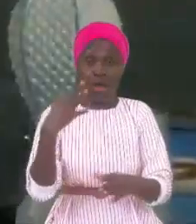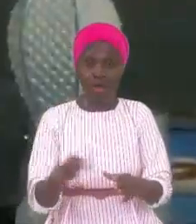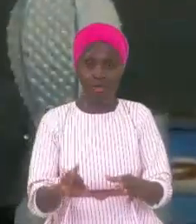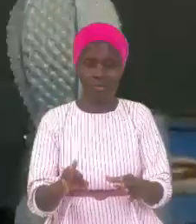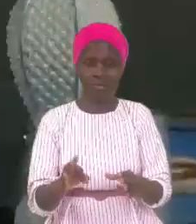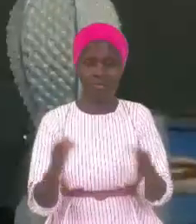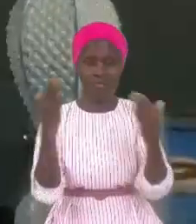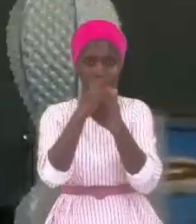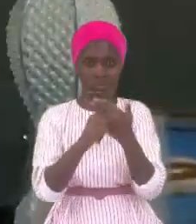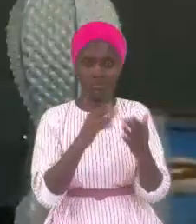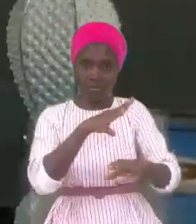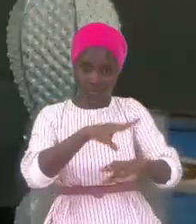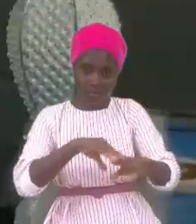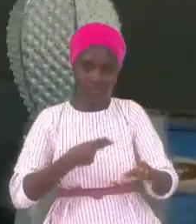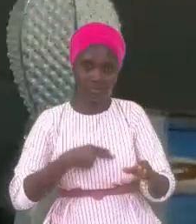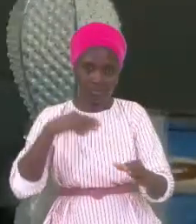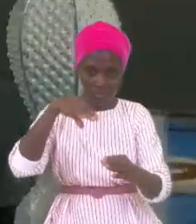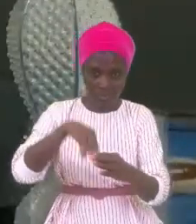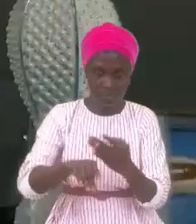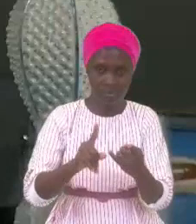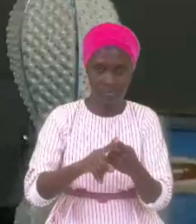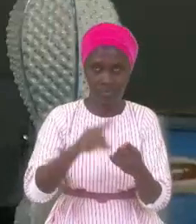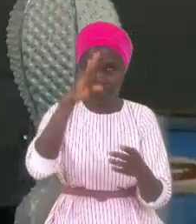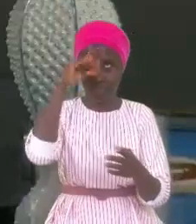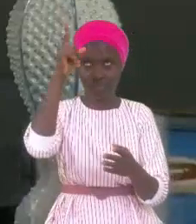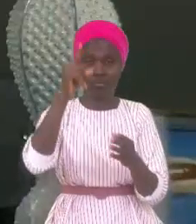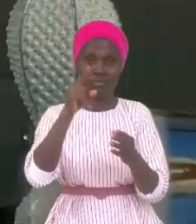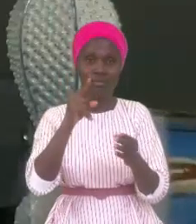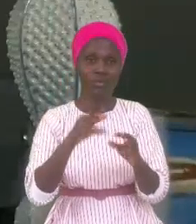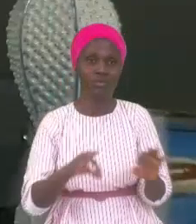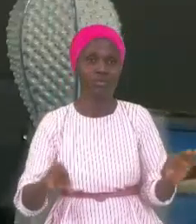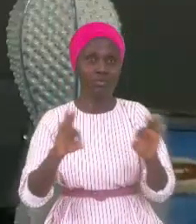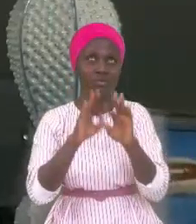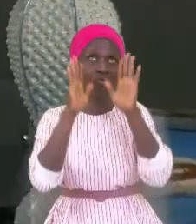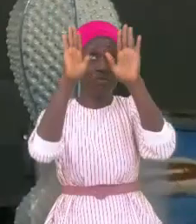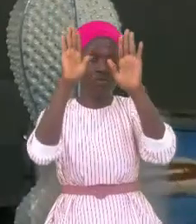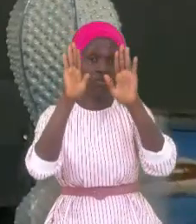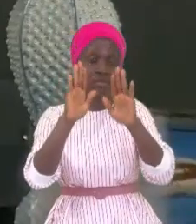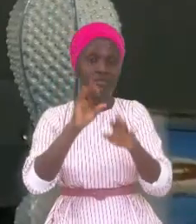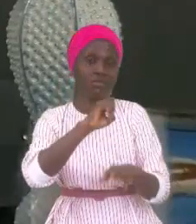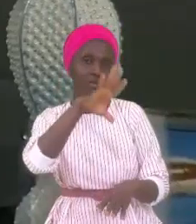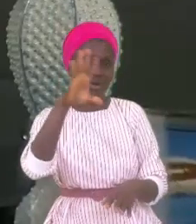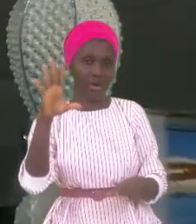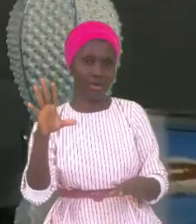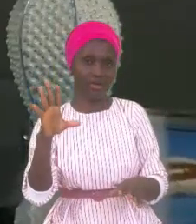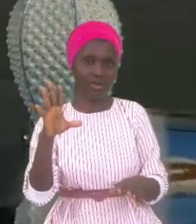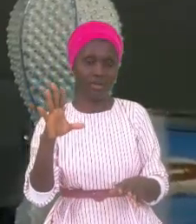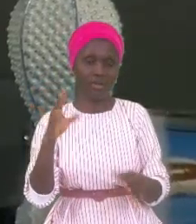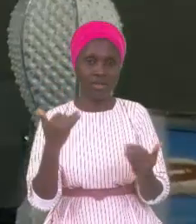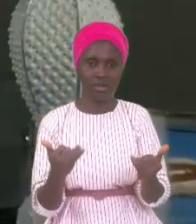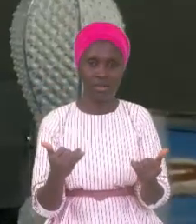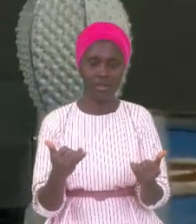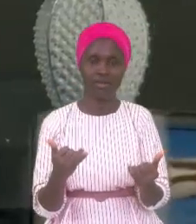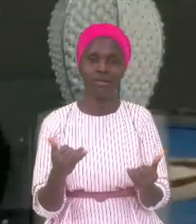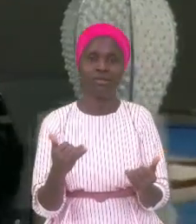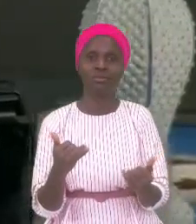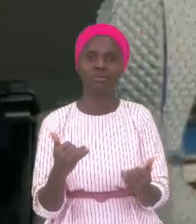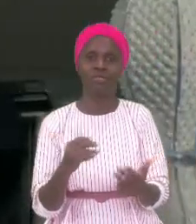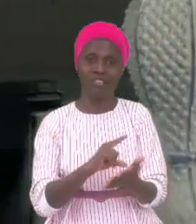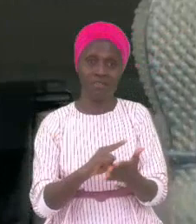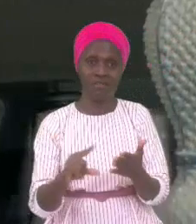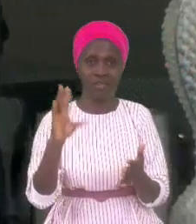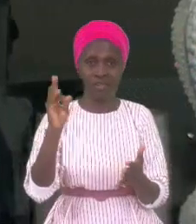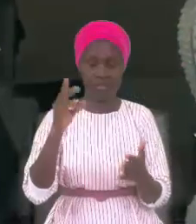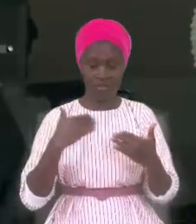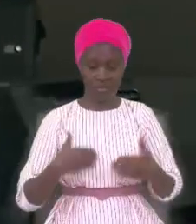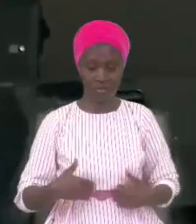his marvelous light. And then now, number seven, the body of Christ. So we've been talking about the body, actually.